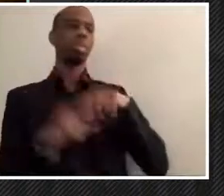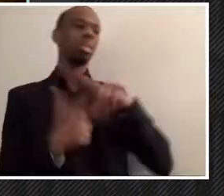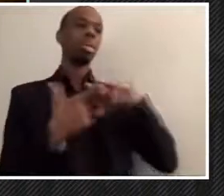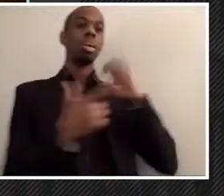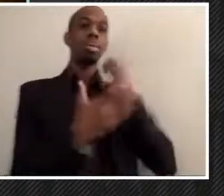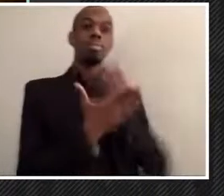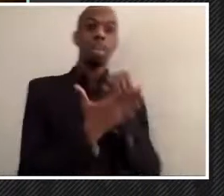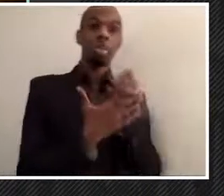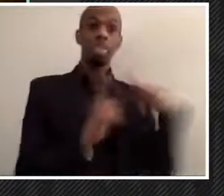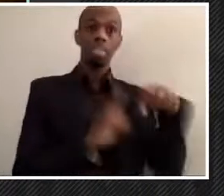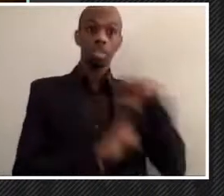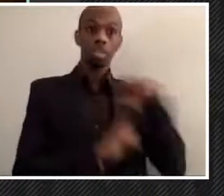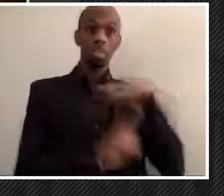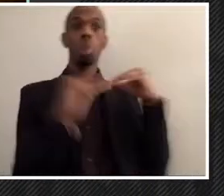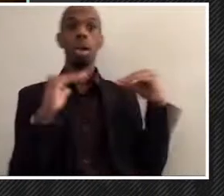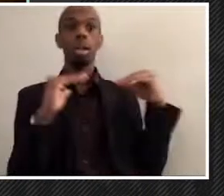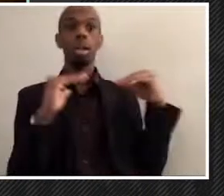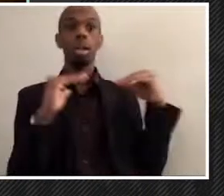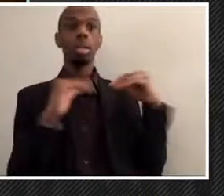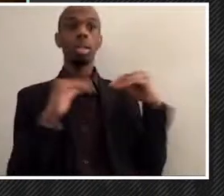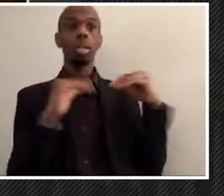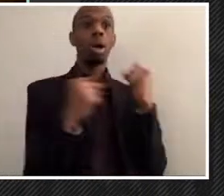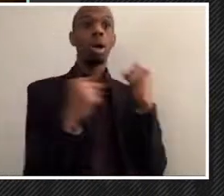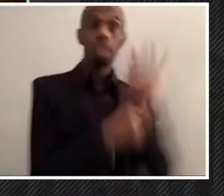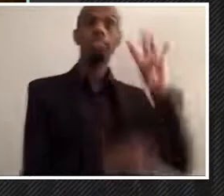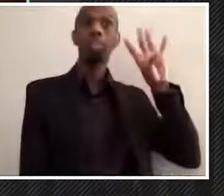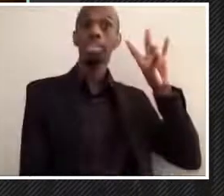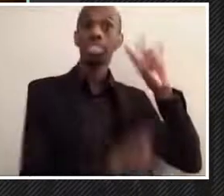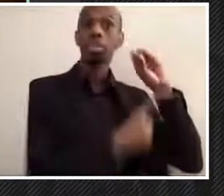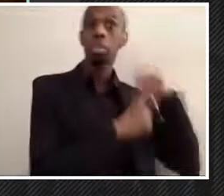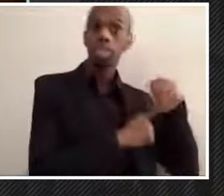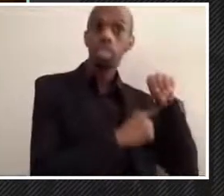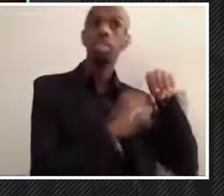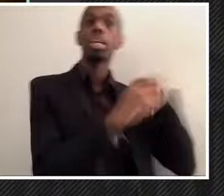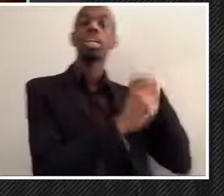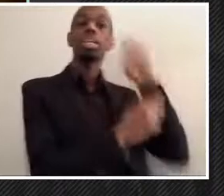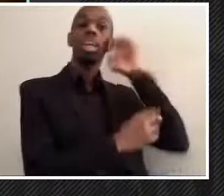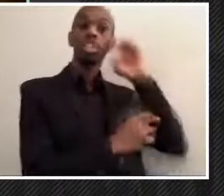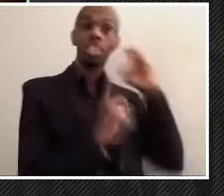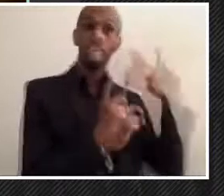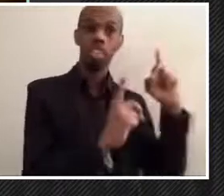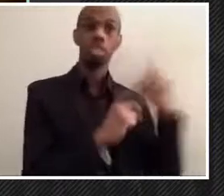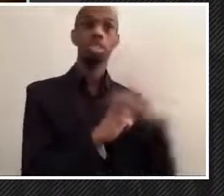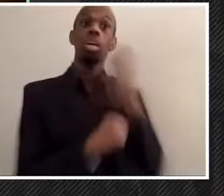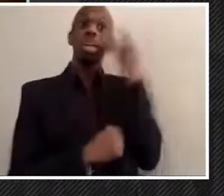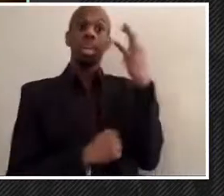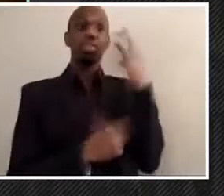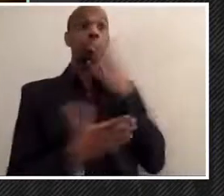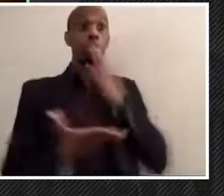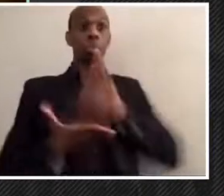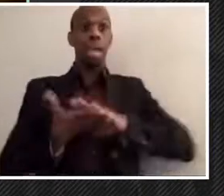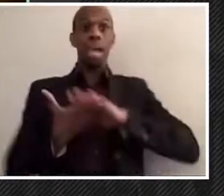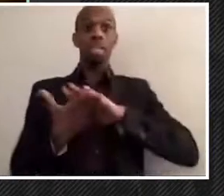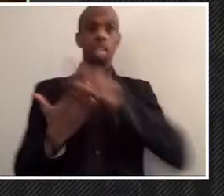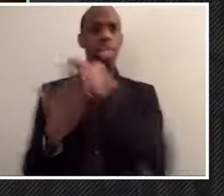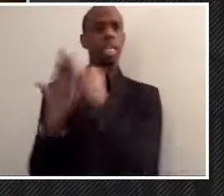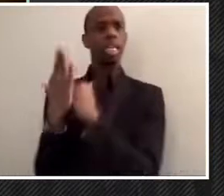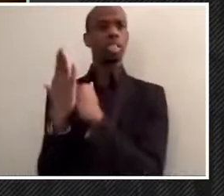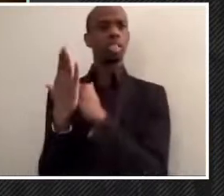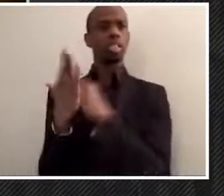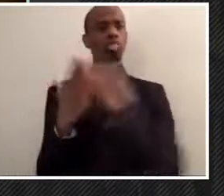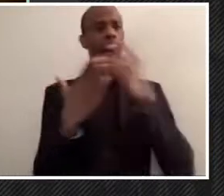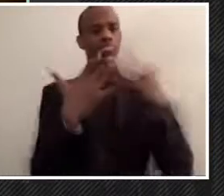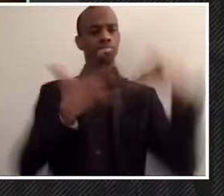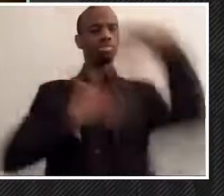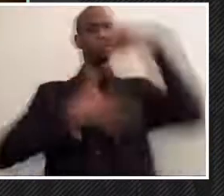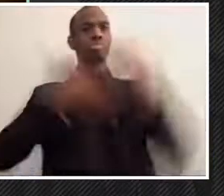45 in healthcare, 47 in education. If it's bad, we're at the top. If it's good, we're at the bottom. And I'm committed to